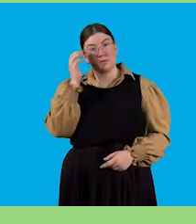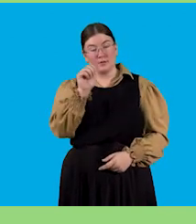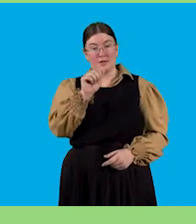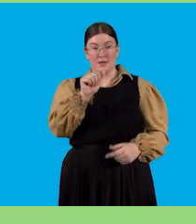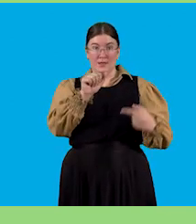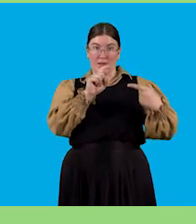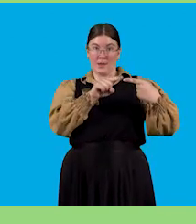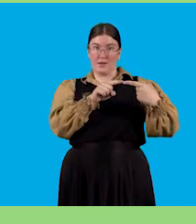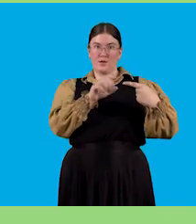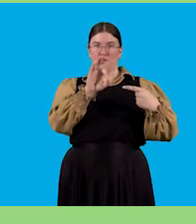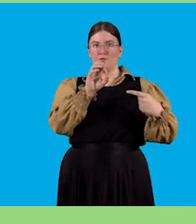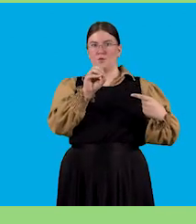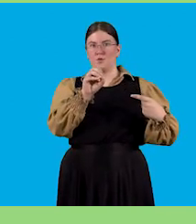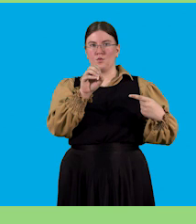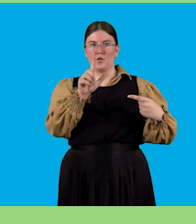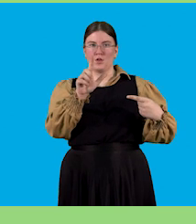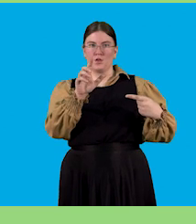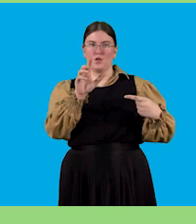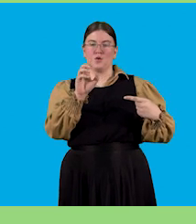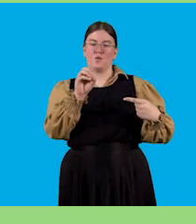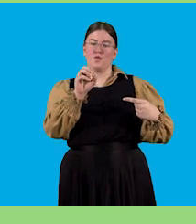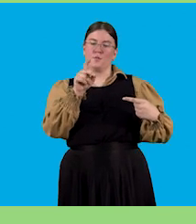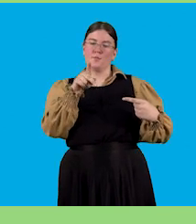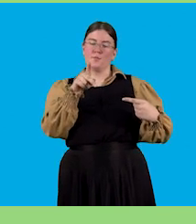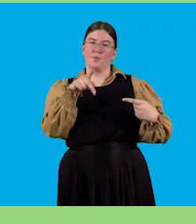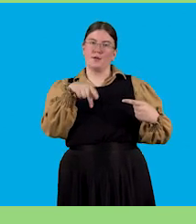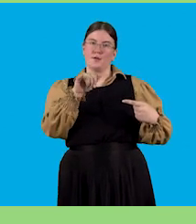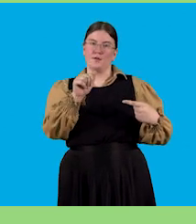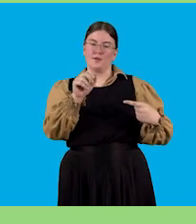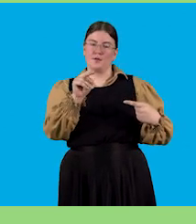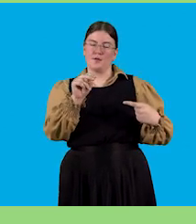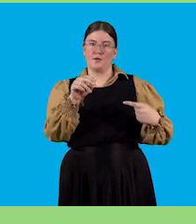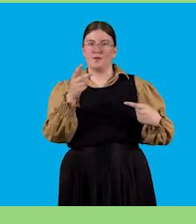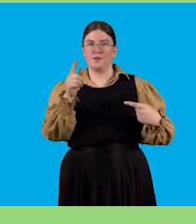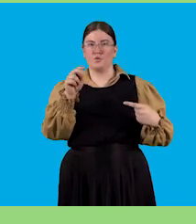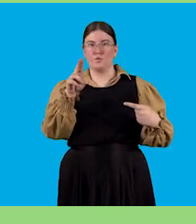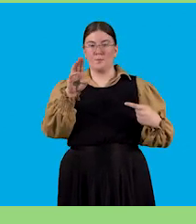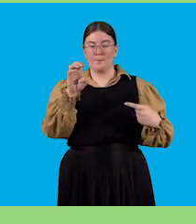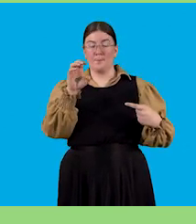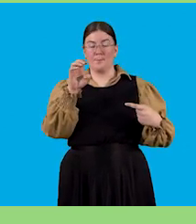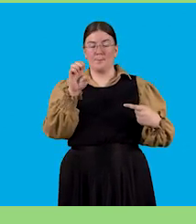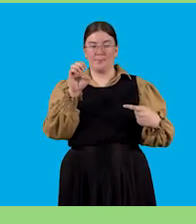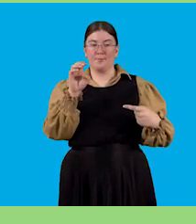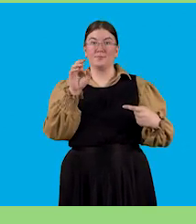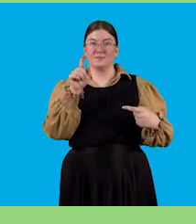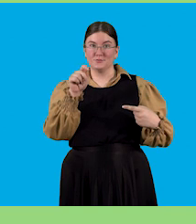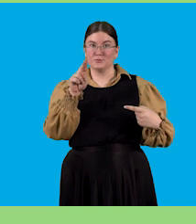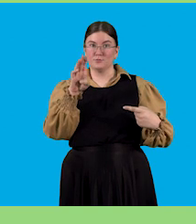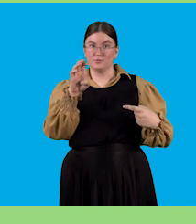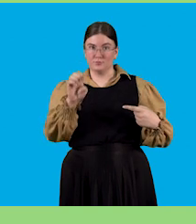We know that is a fallopian tube. Fallopian is also always in a capital